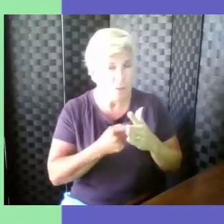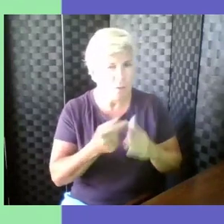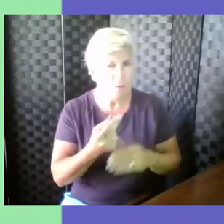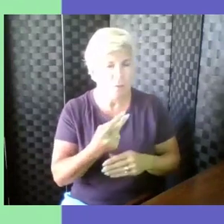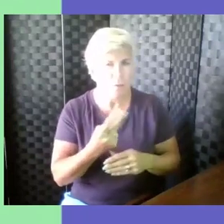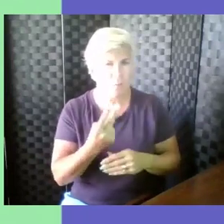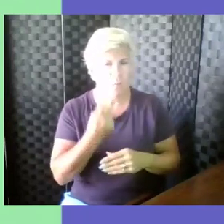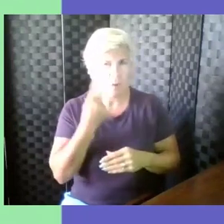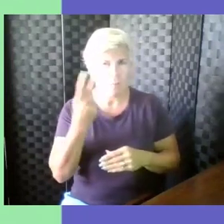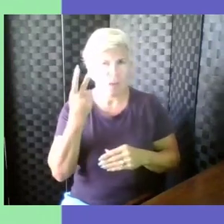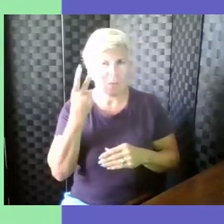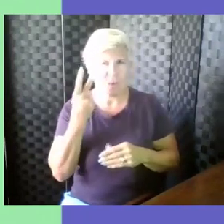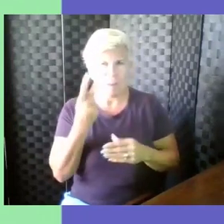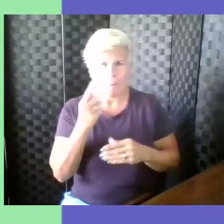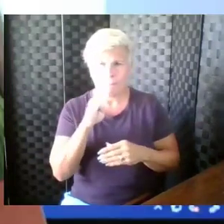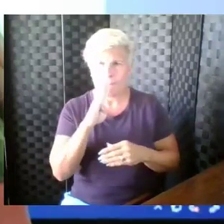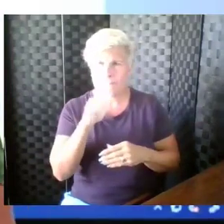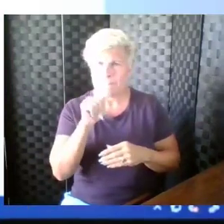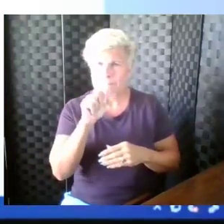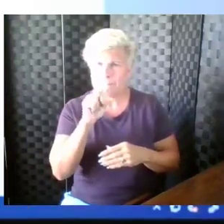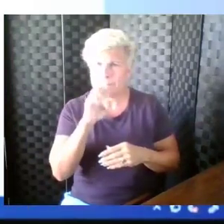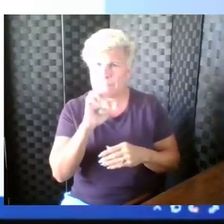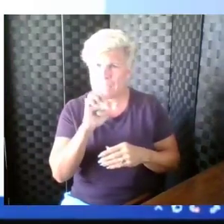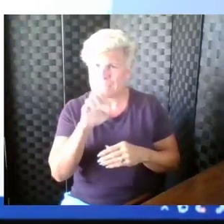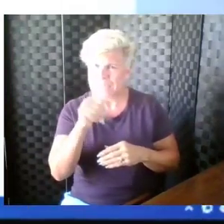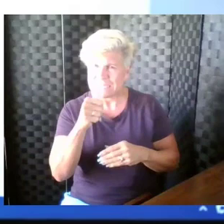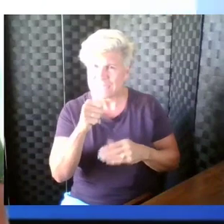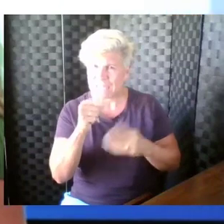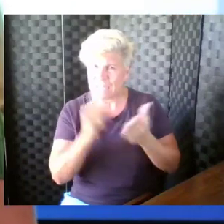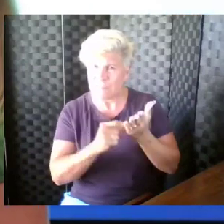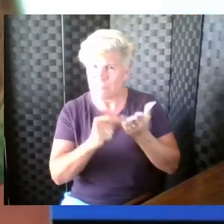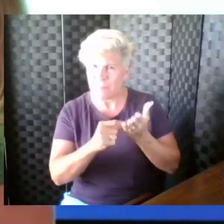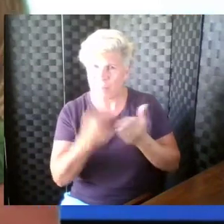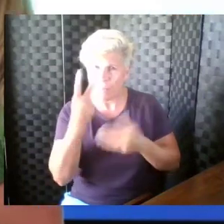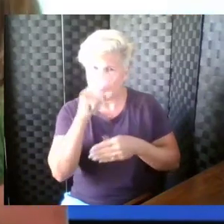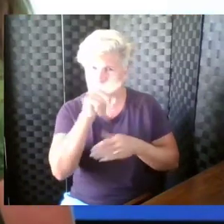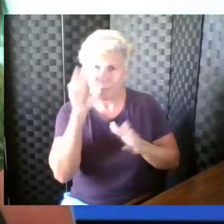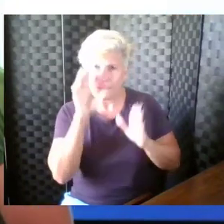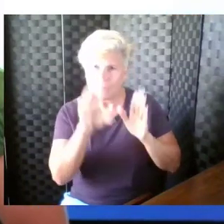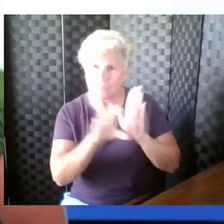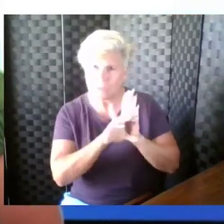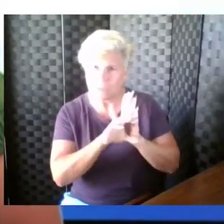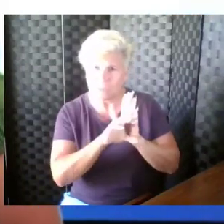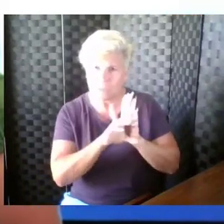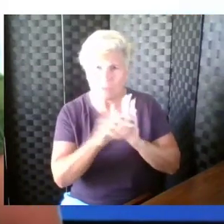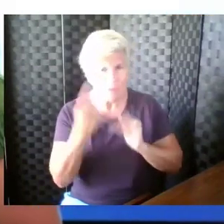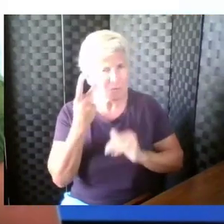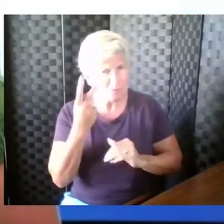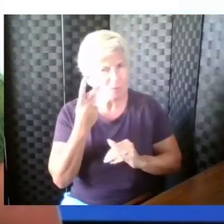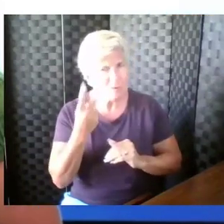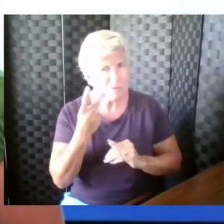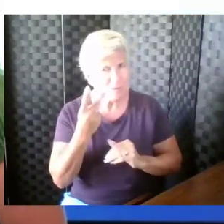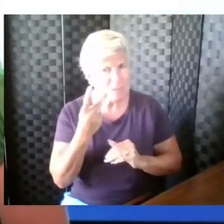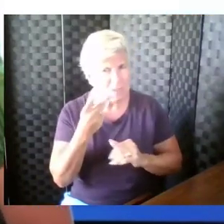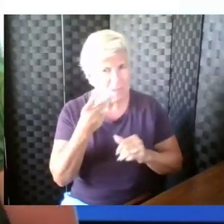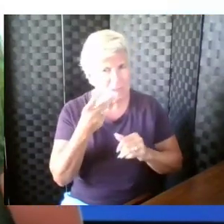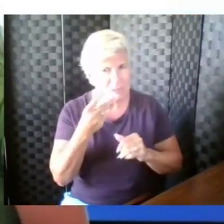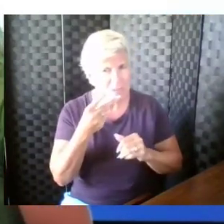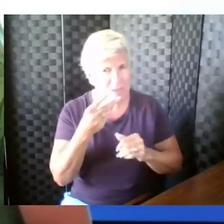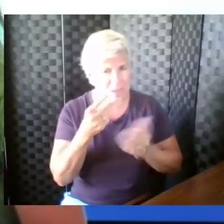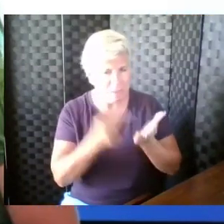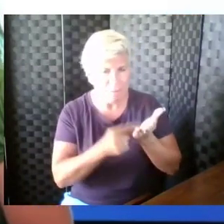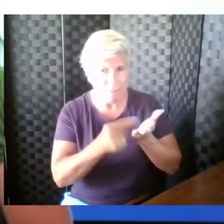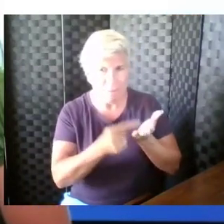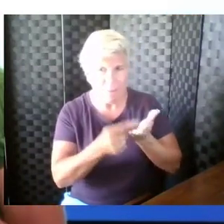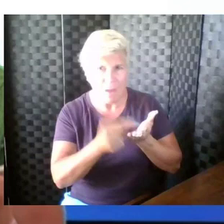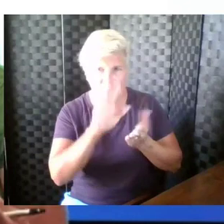back and remind ourselves what base 10 blocks are. Take a look at this picture right here. You've probably seen manipulatives like this in